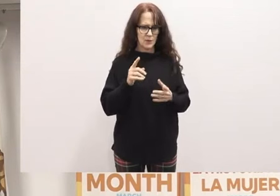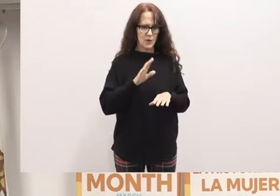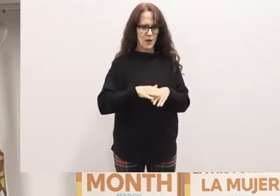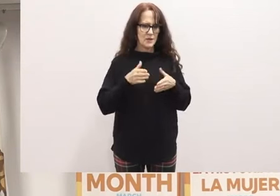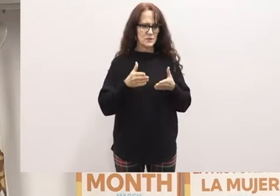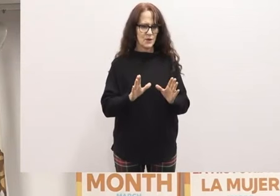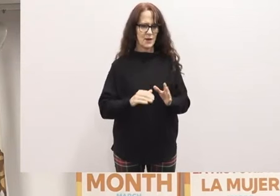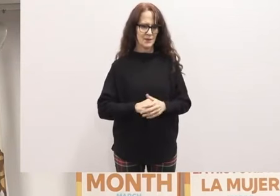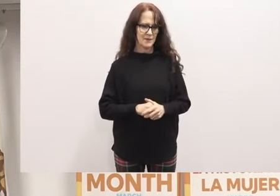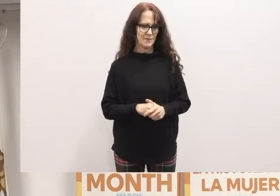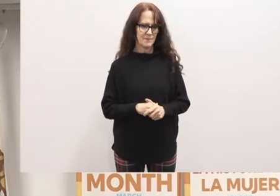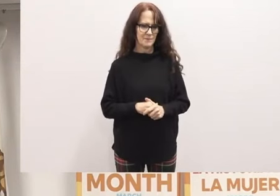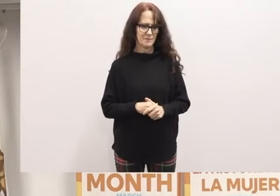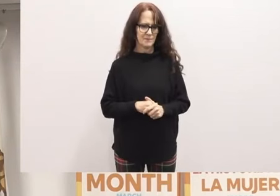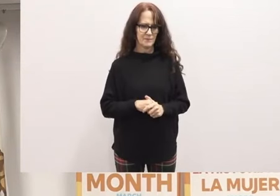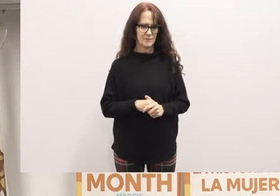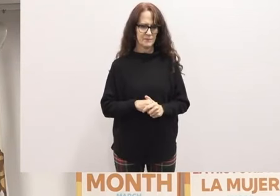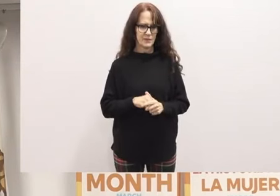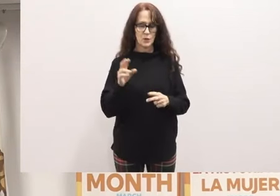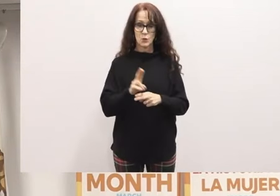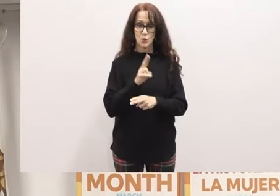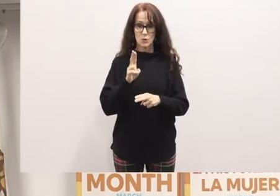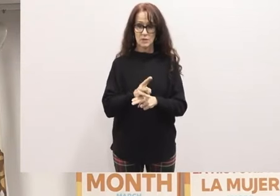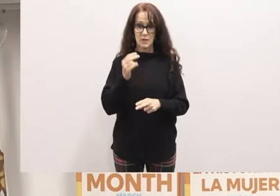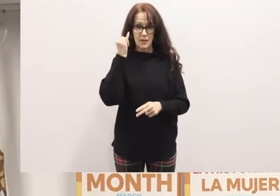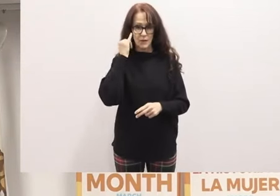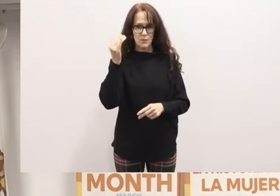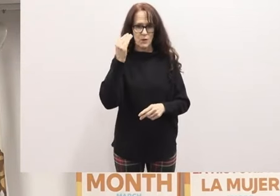on track. Usually, if we